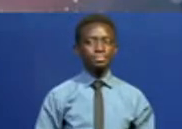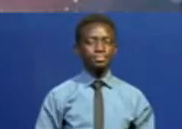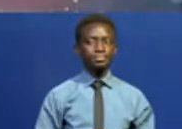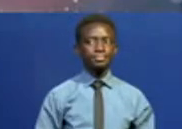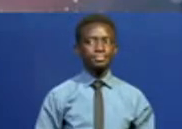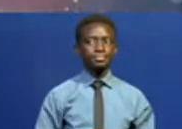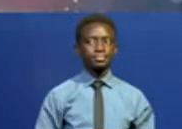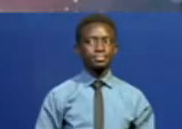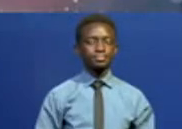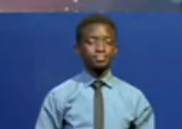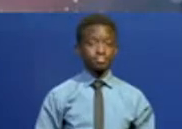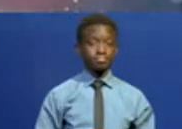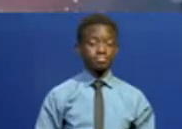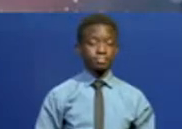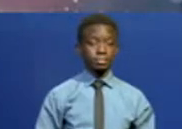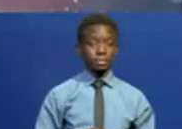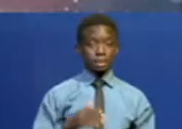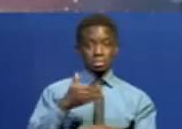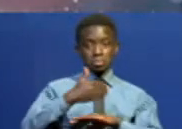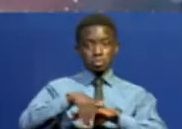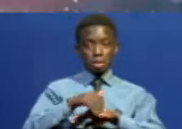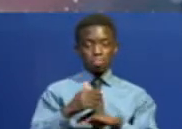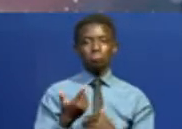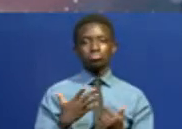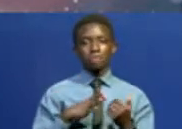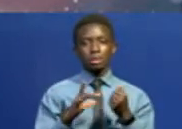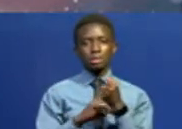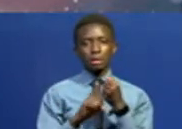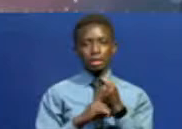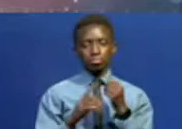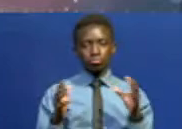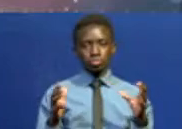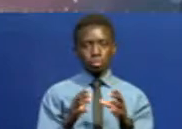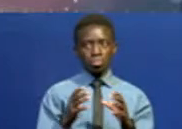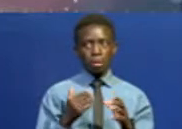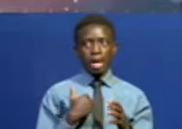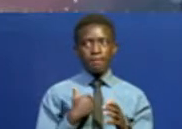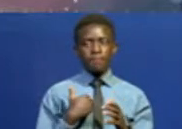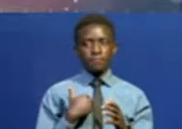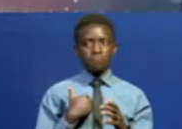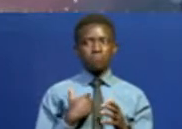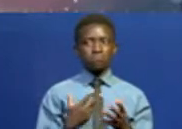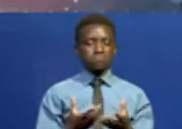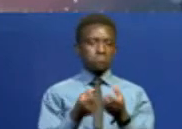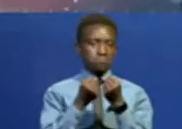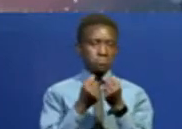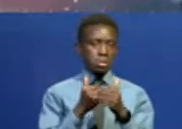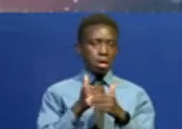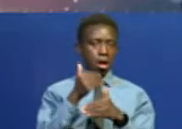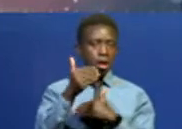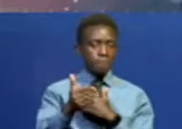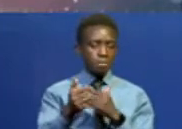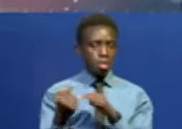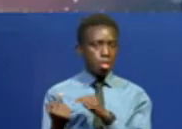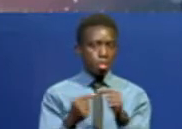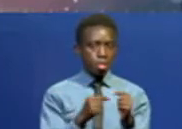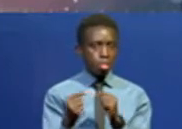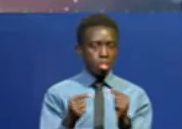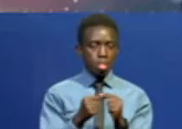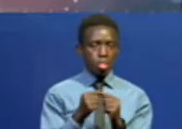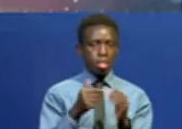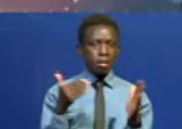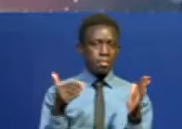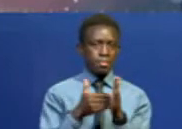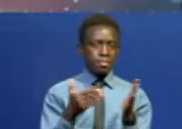Still in the region, at least six individuals have been apprehended in the aftermath of the chaos that disrupted the United Democratic